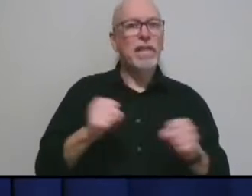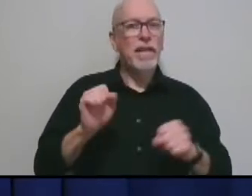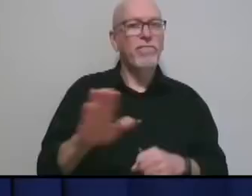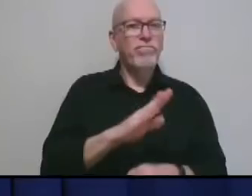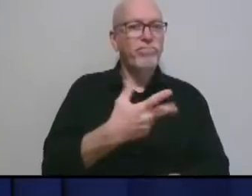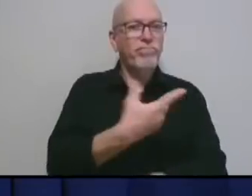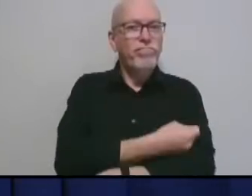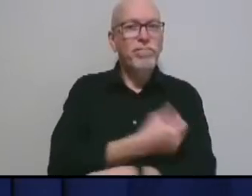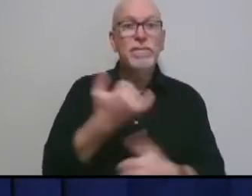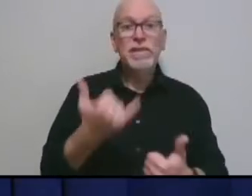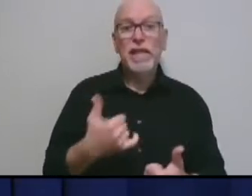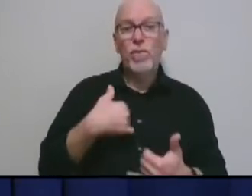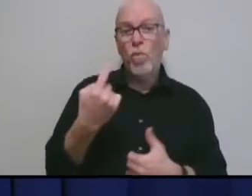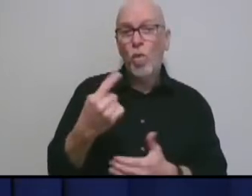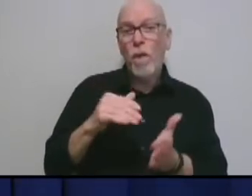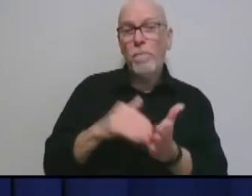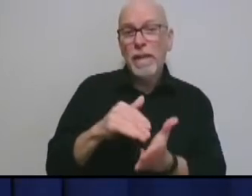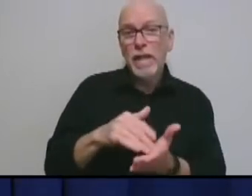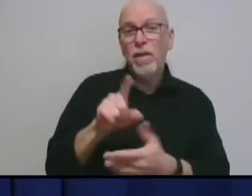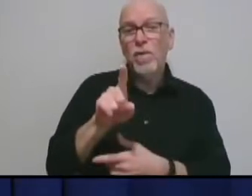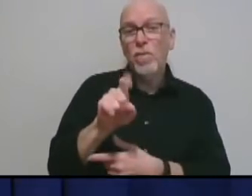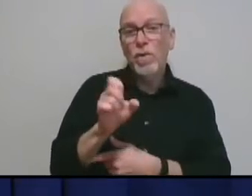administered